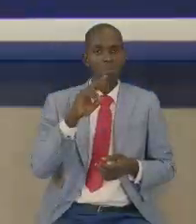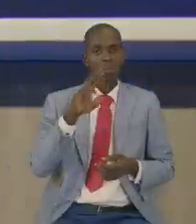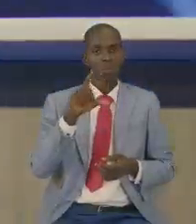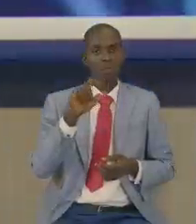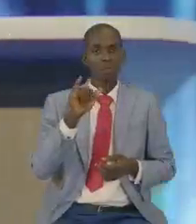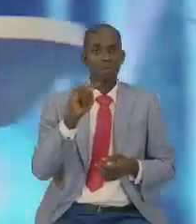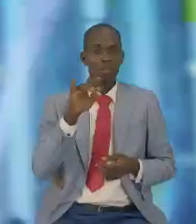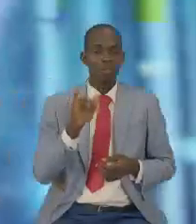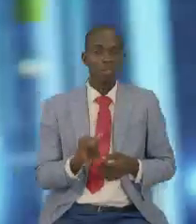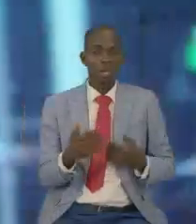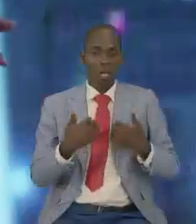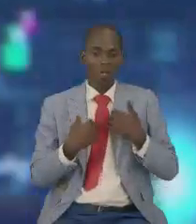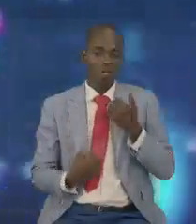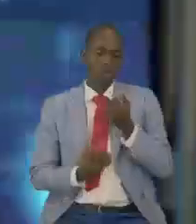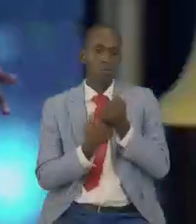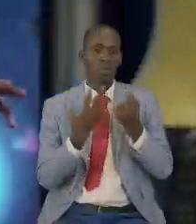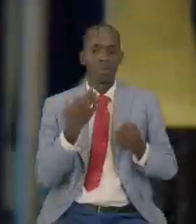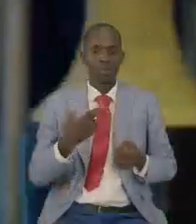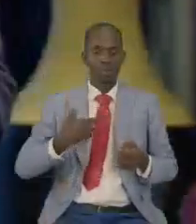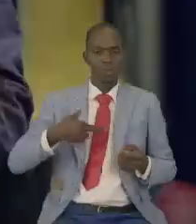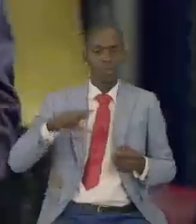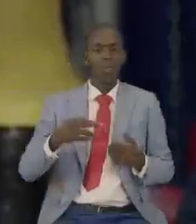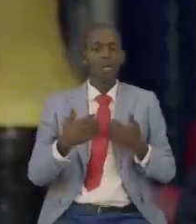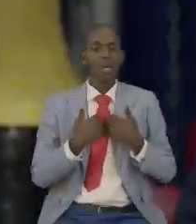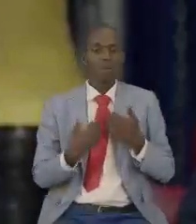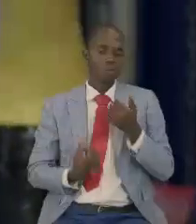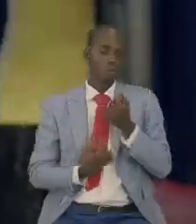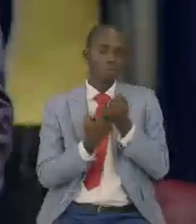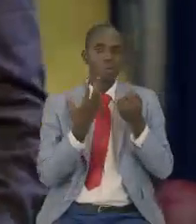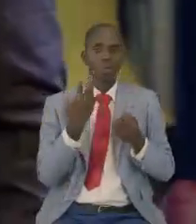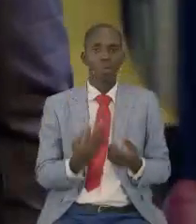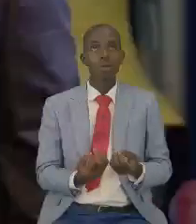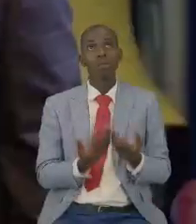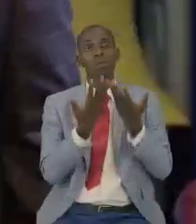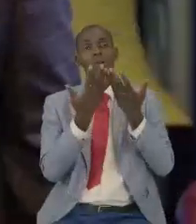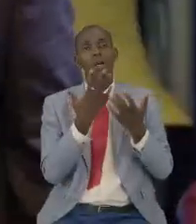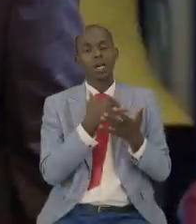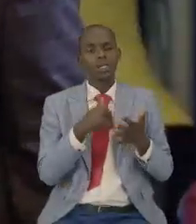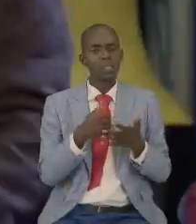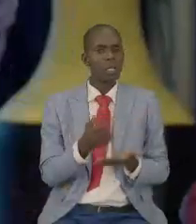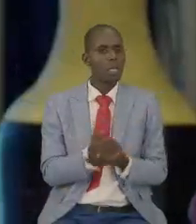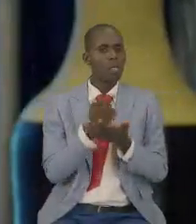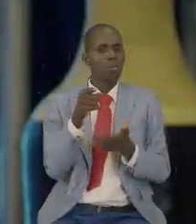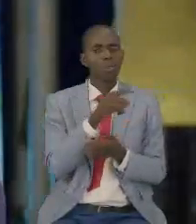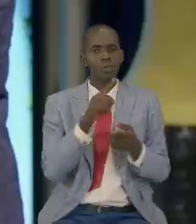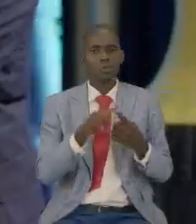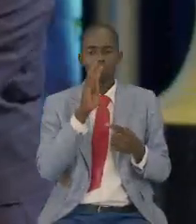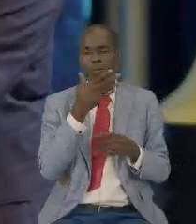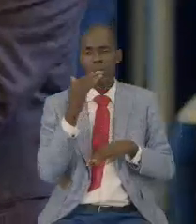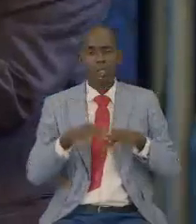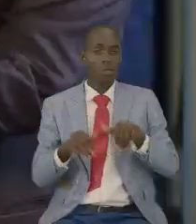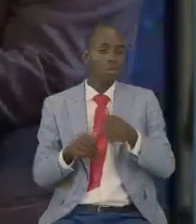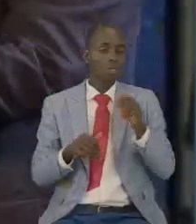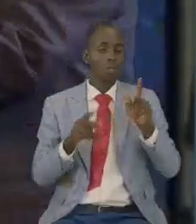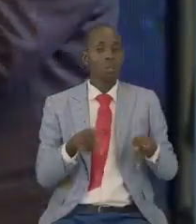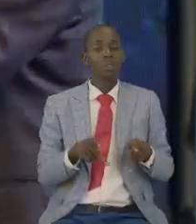sacrifices, and it makes them taller than the other people. That one is not religious, is short. That one is religious, is